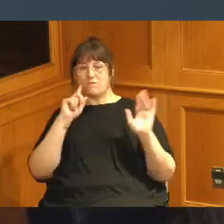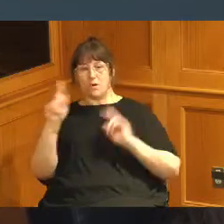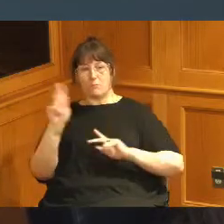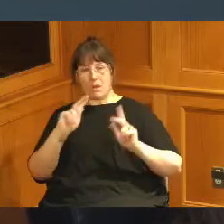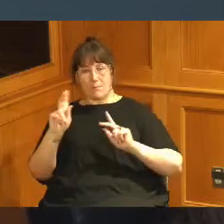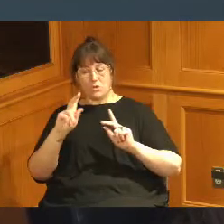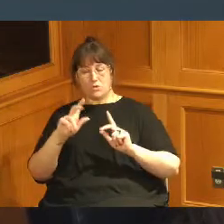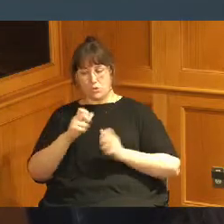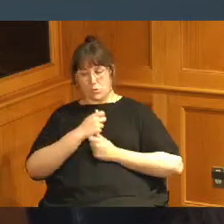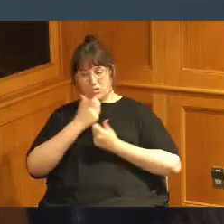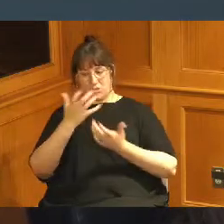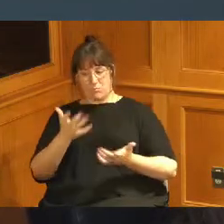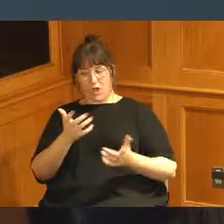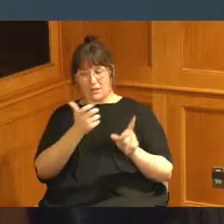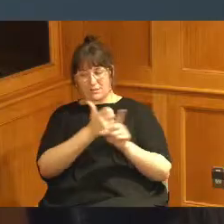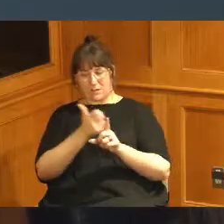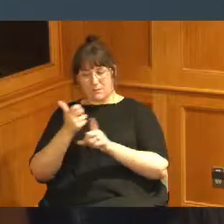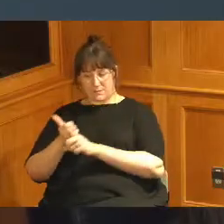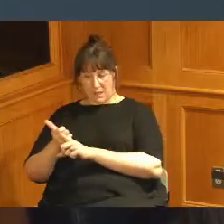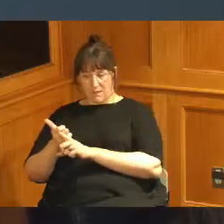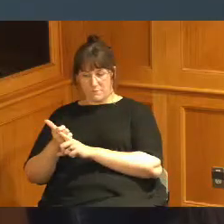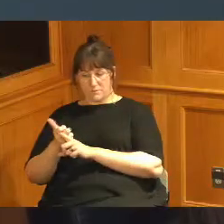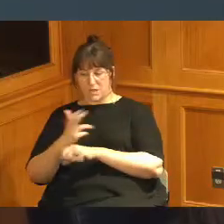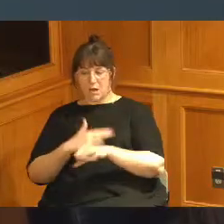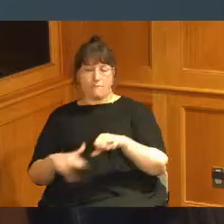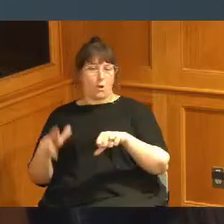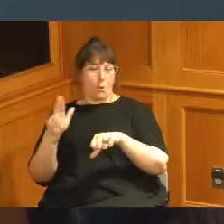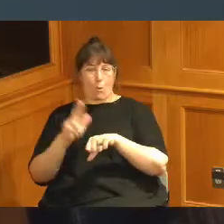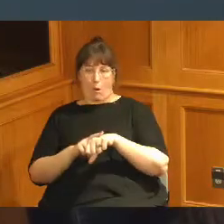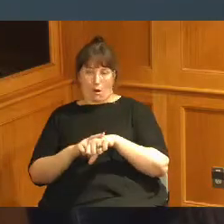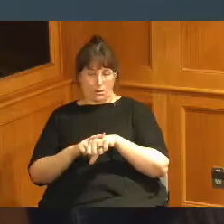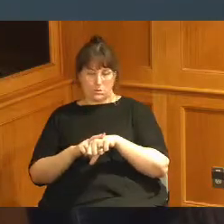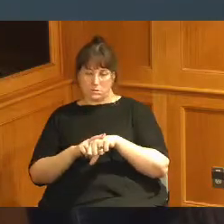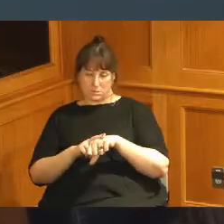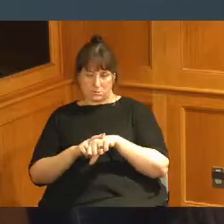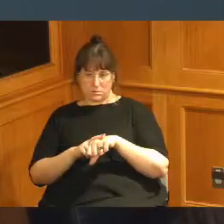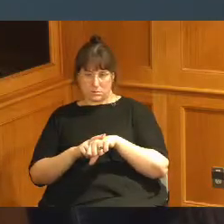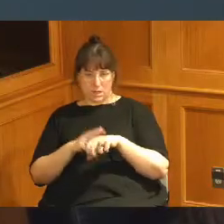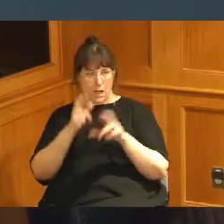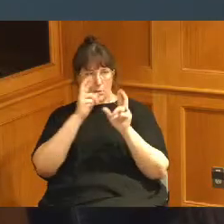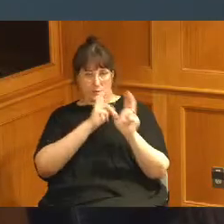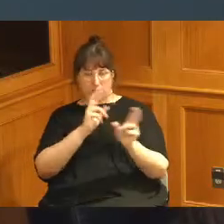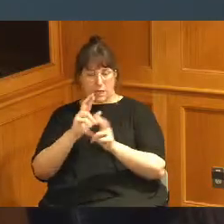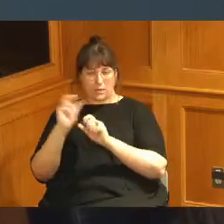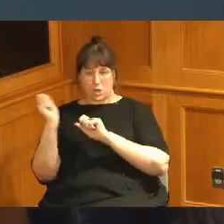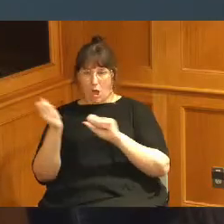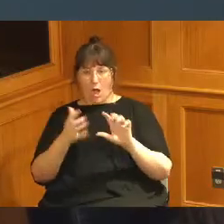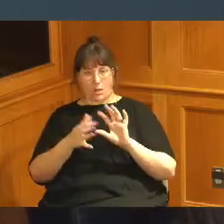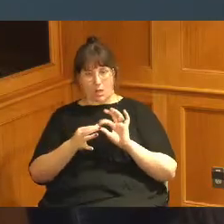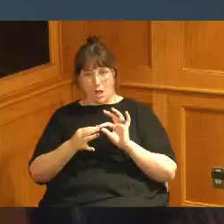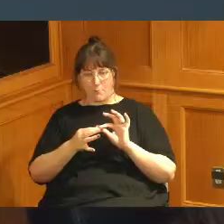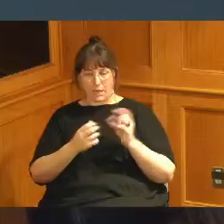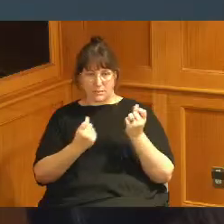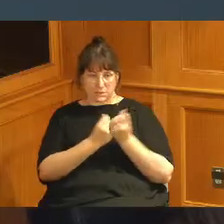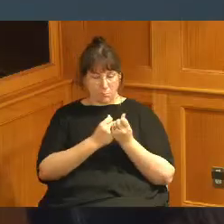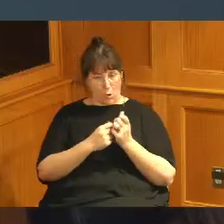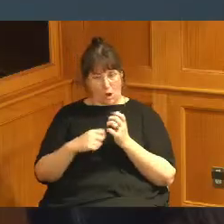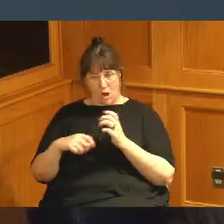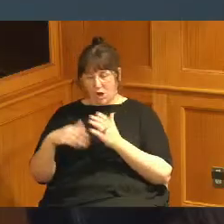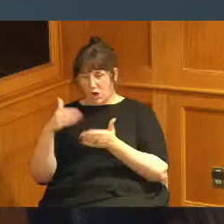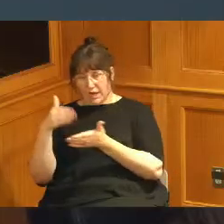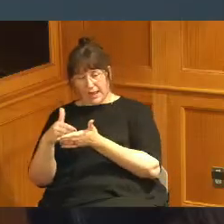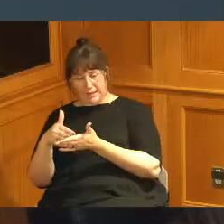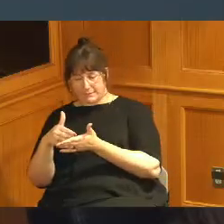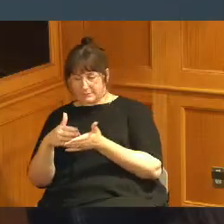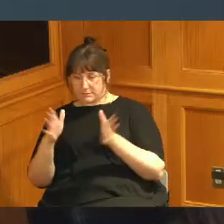people to express themselves. And of course, I respect every comment for or against. So just the fact